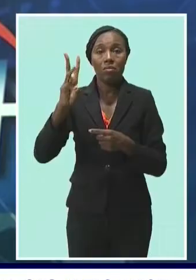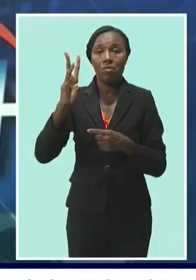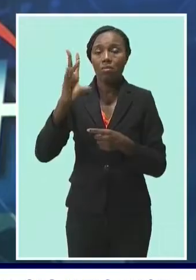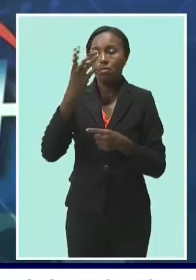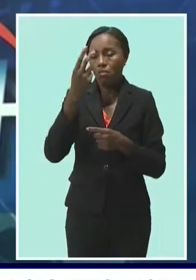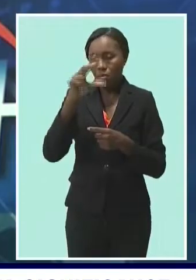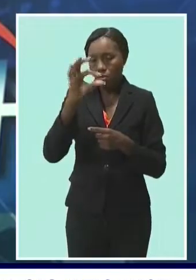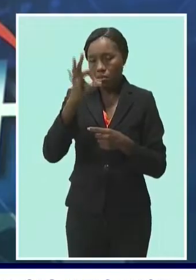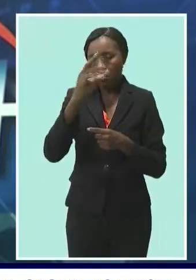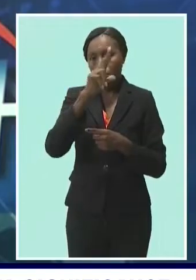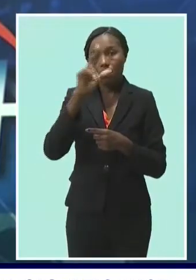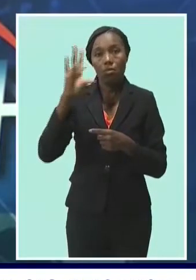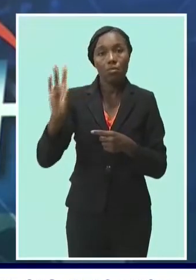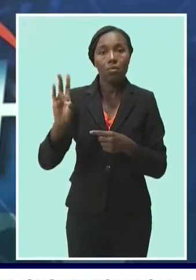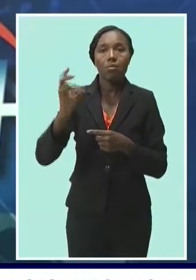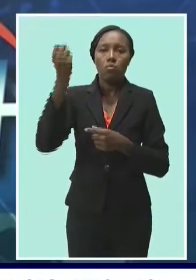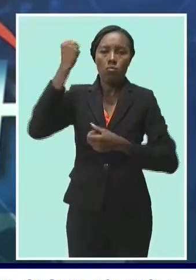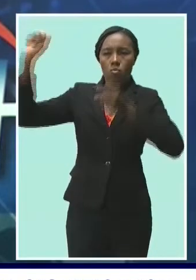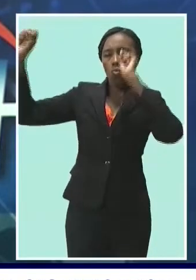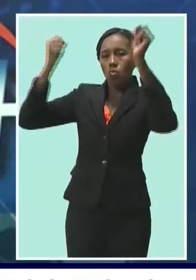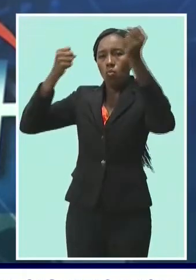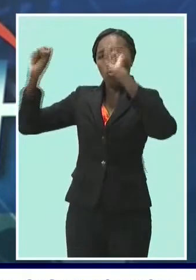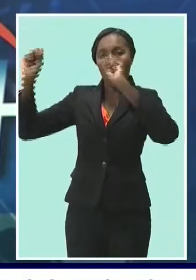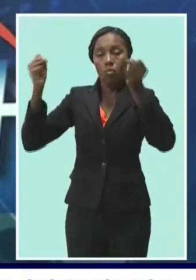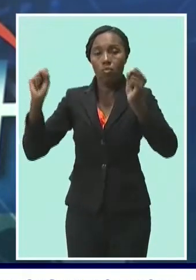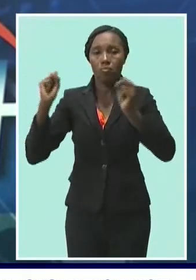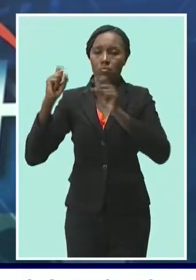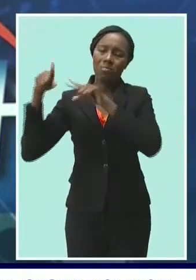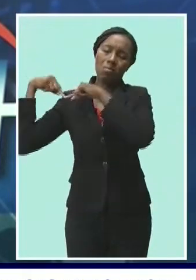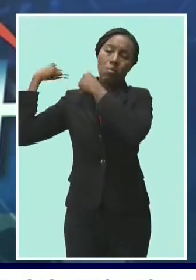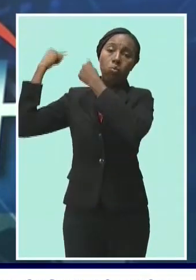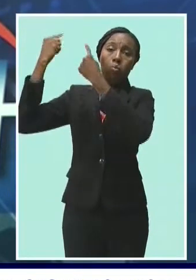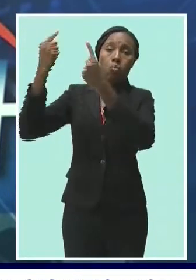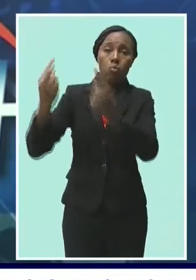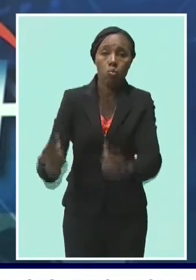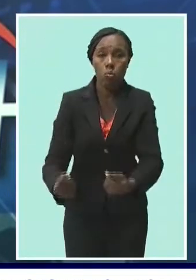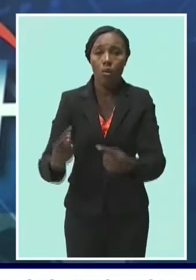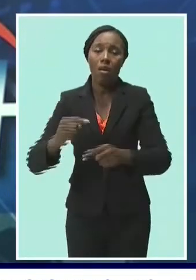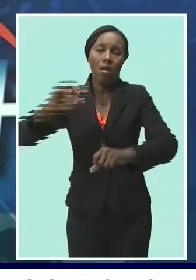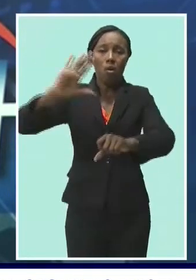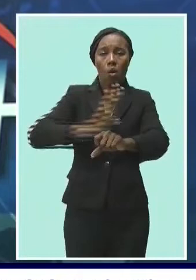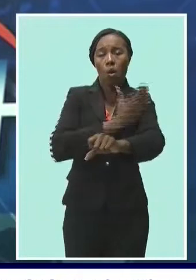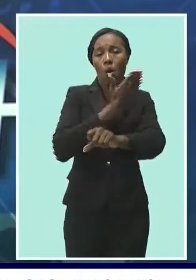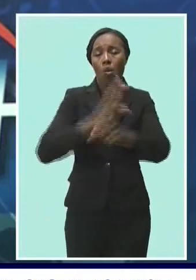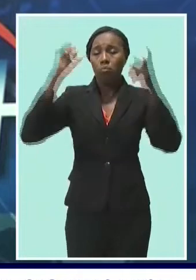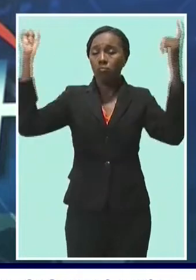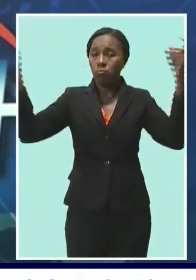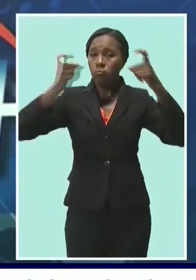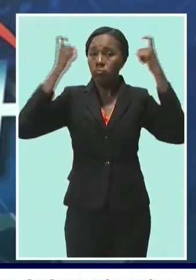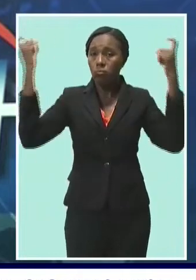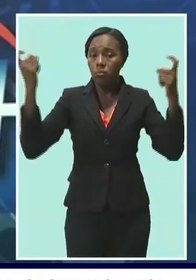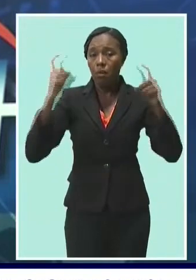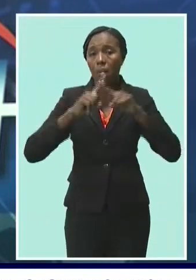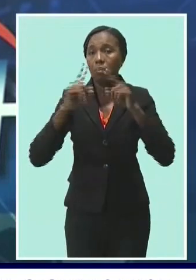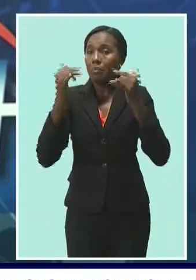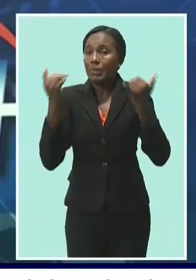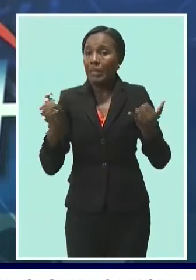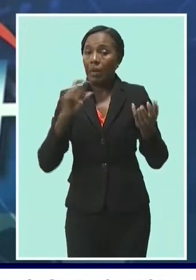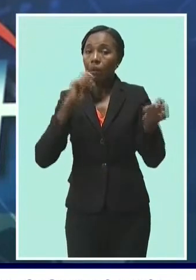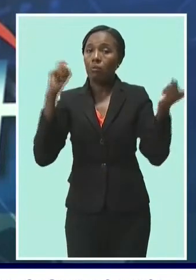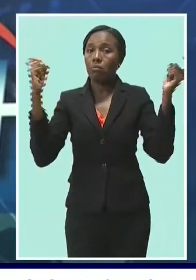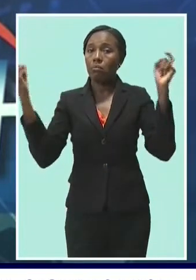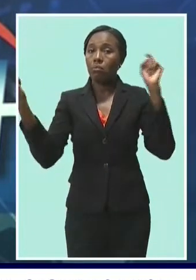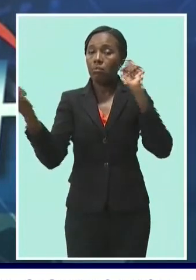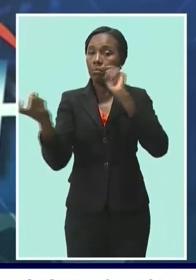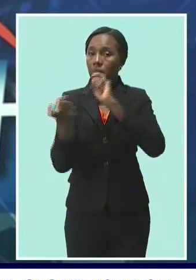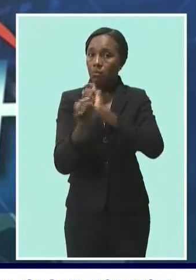1937. In past years, the foundation hosted folk concerts to celebrate the event, but Chief Cultural Officer Andrea Wells says that this will not be